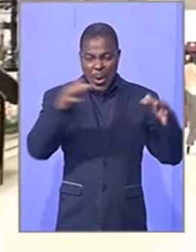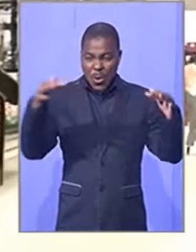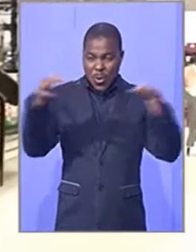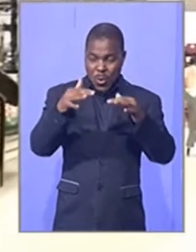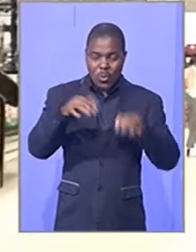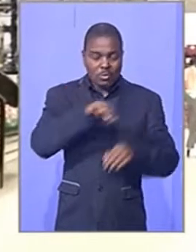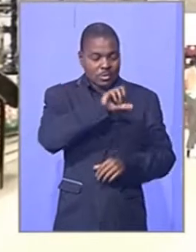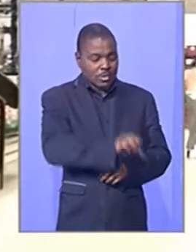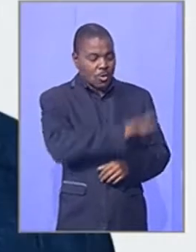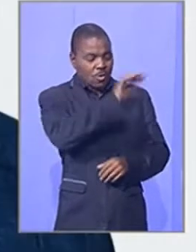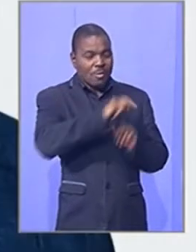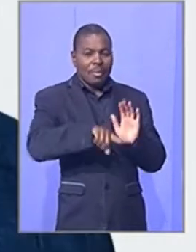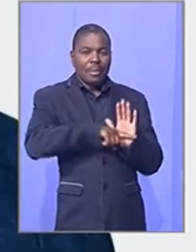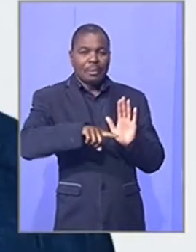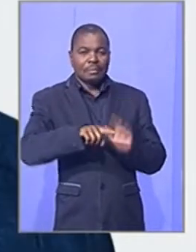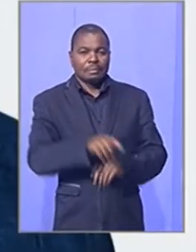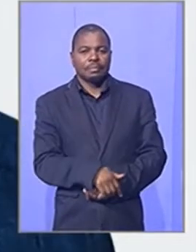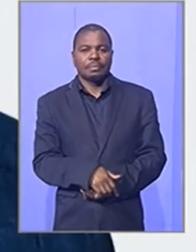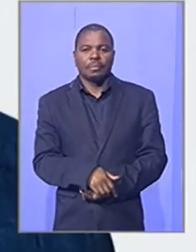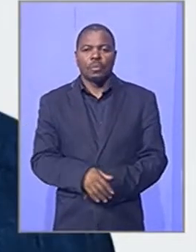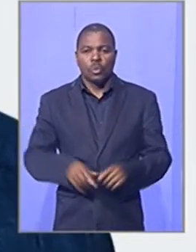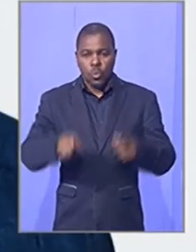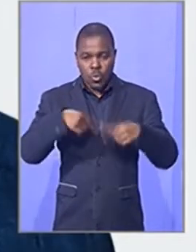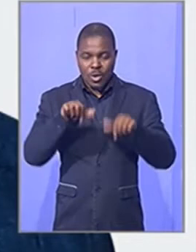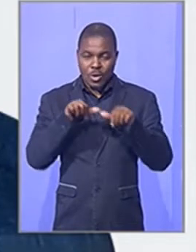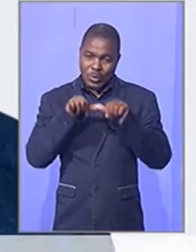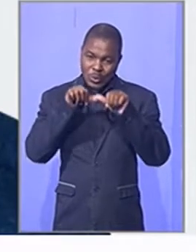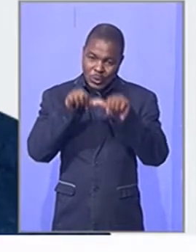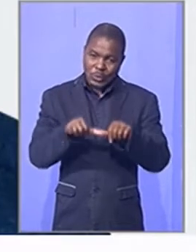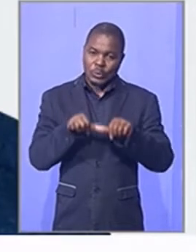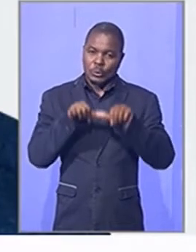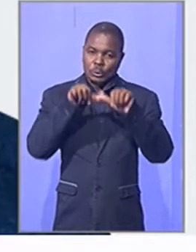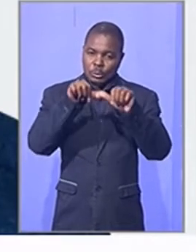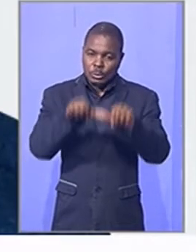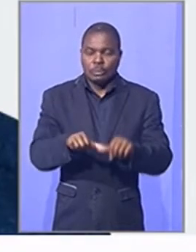ya naga. We'll continue on our journey of